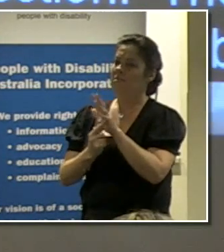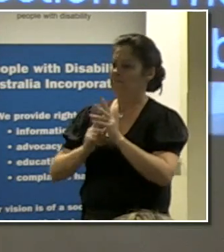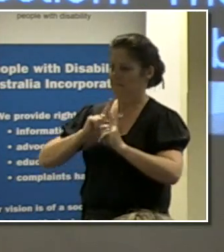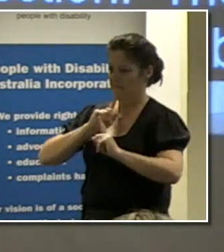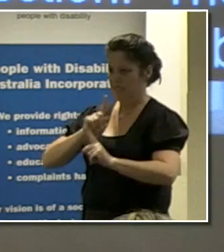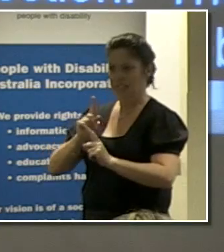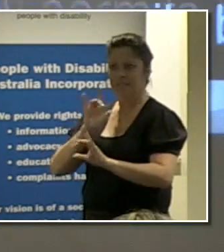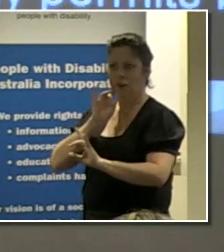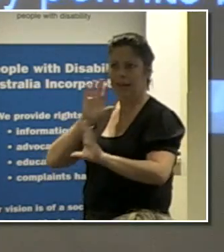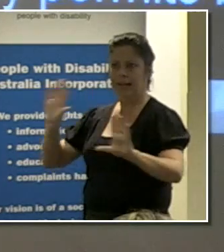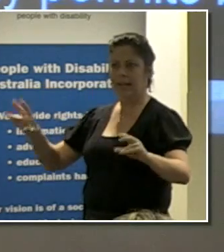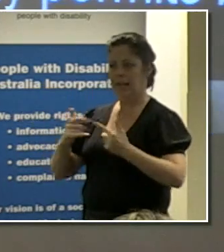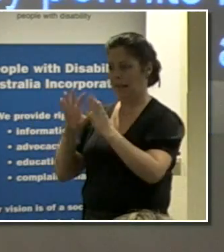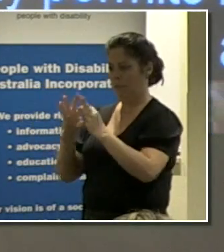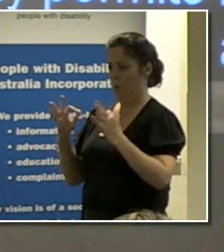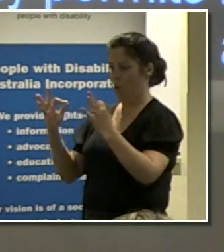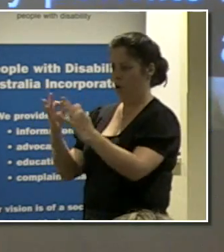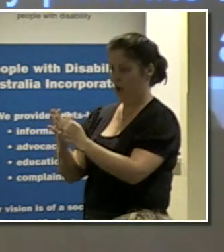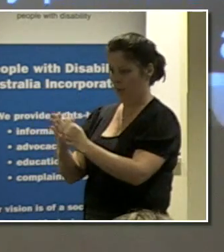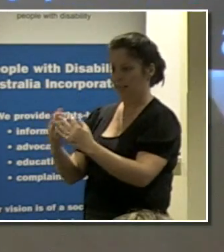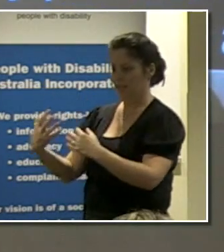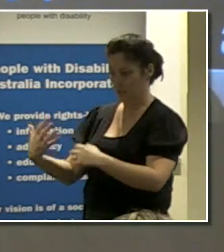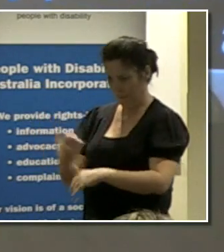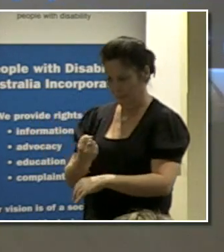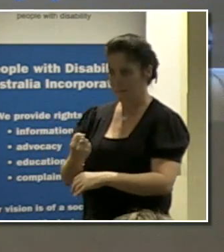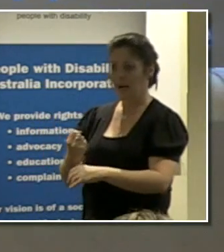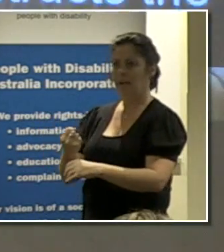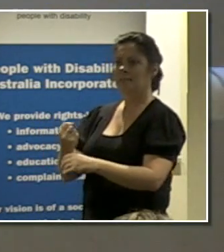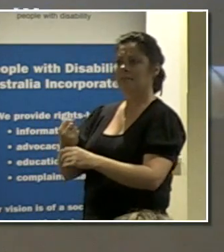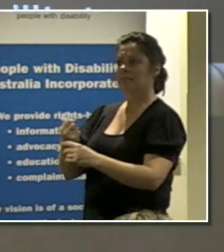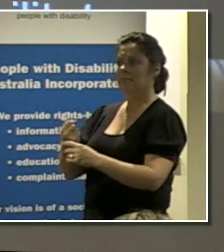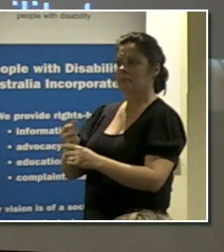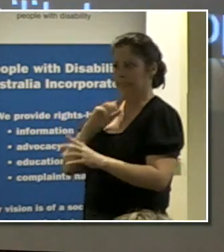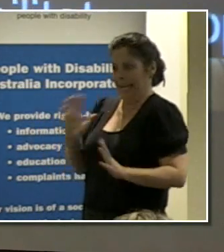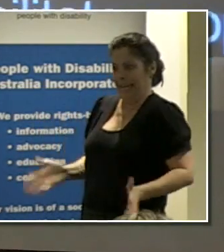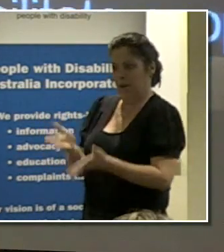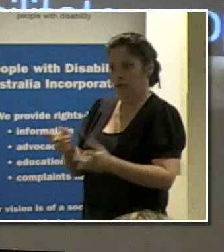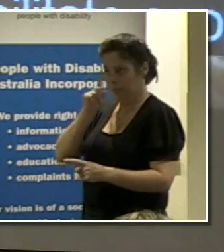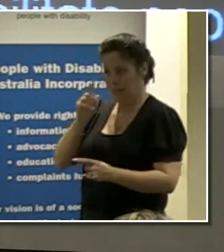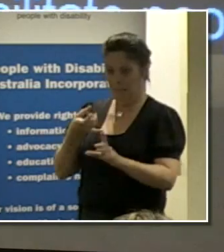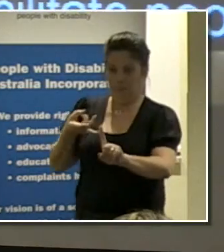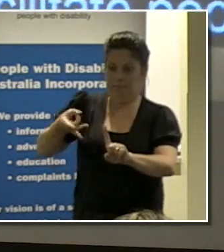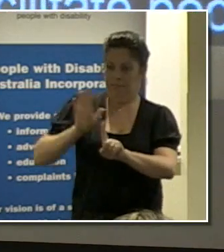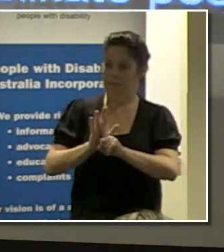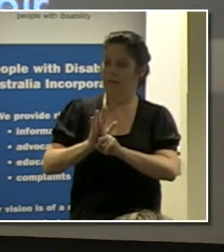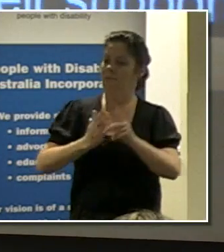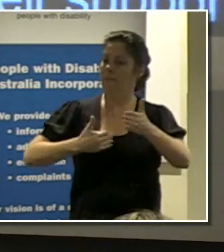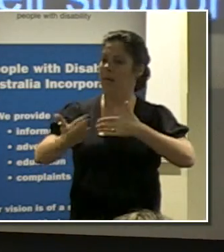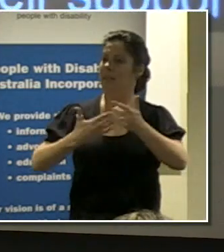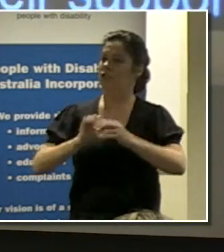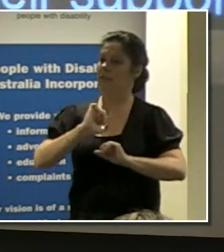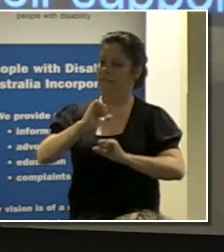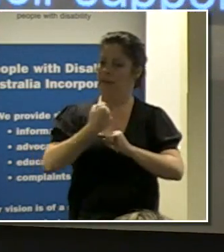the agency to facilitate people self-managing their supports insofar